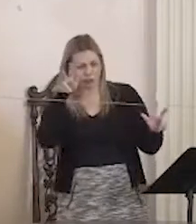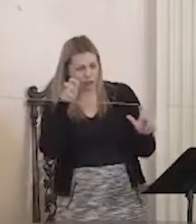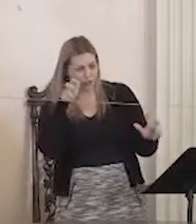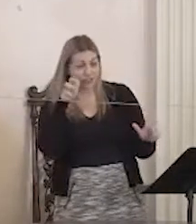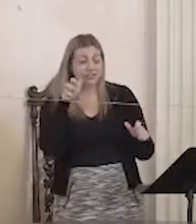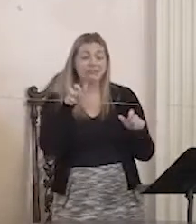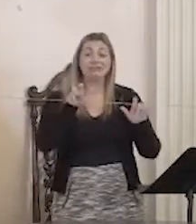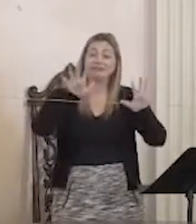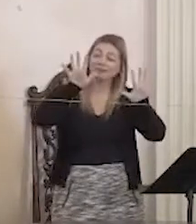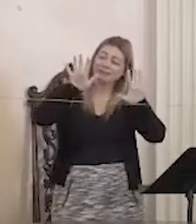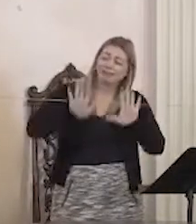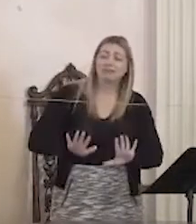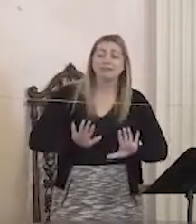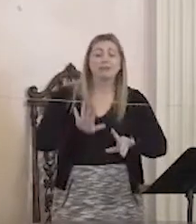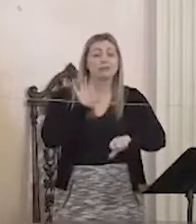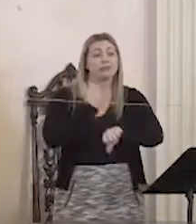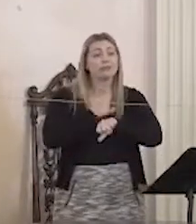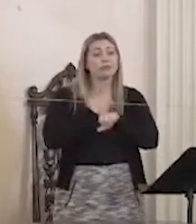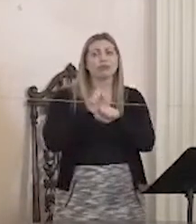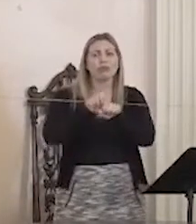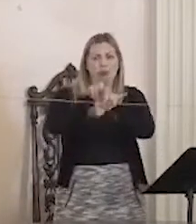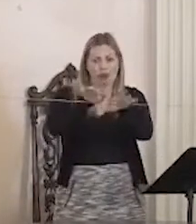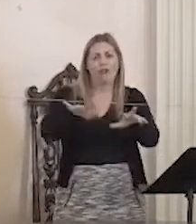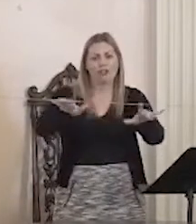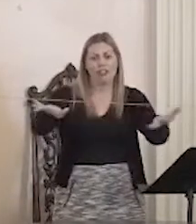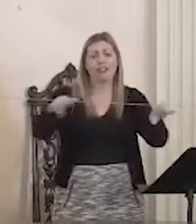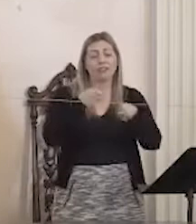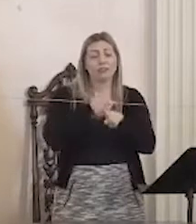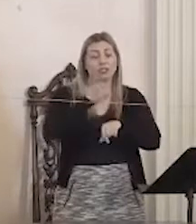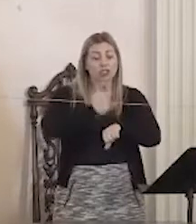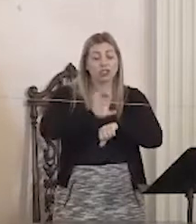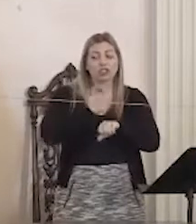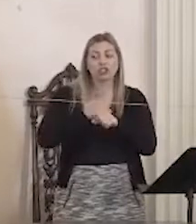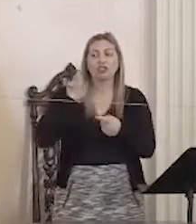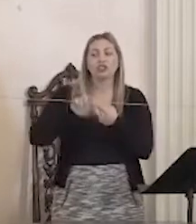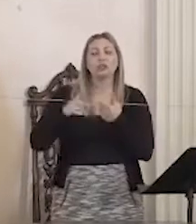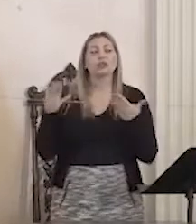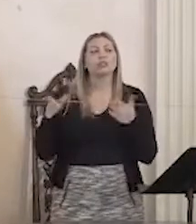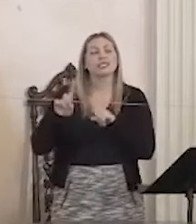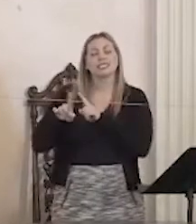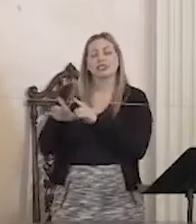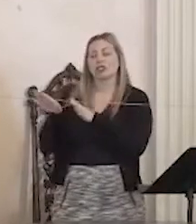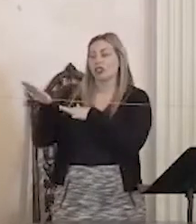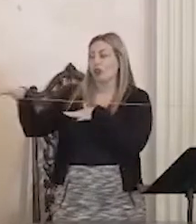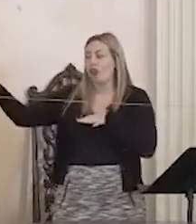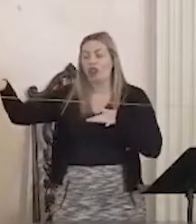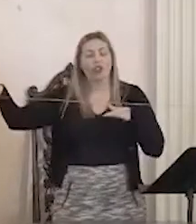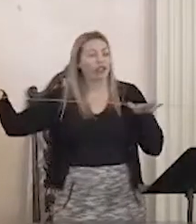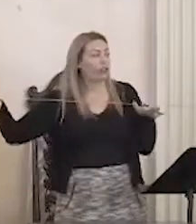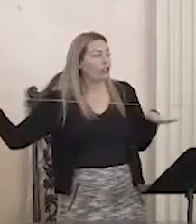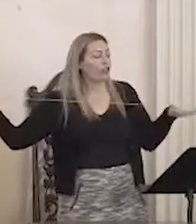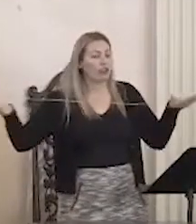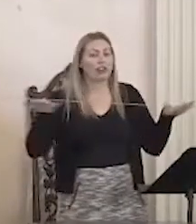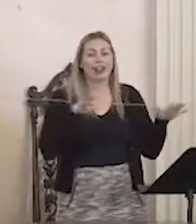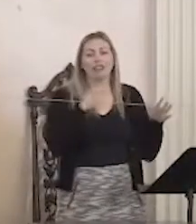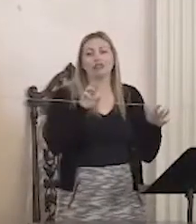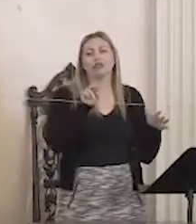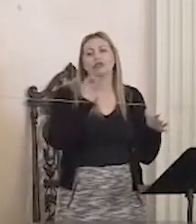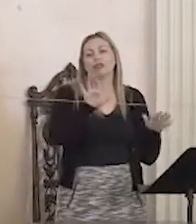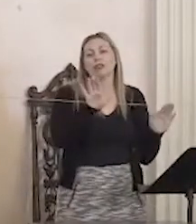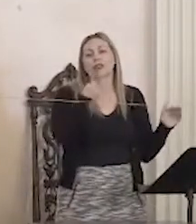Every Sunday, his congregation overflows from the church auditorium into adjacent halls and recreation